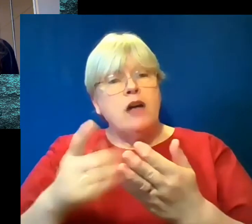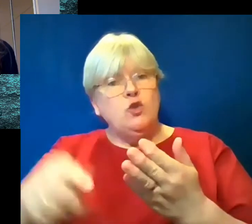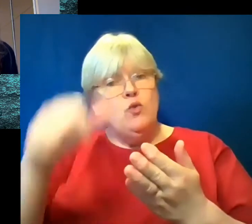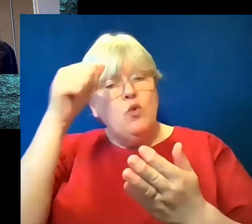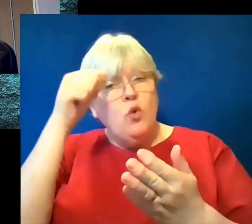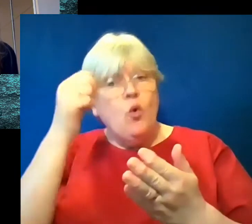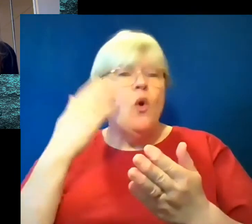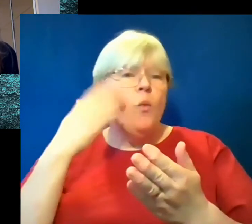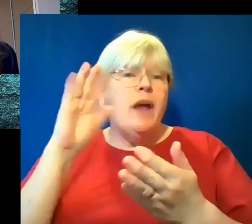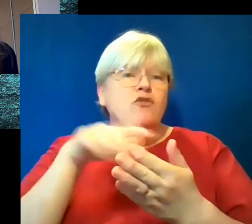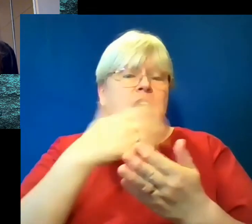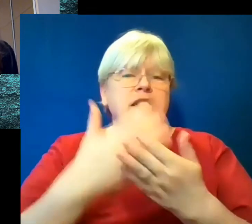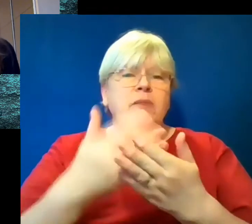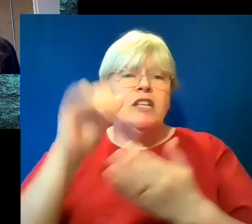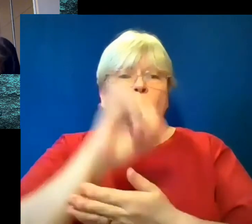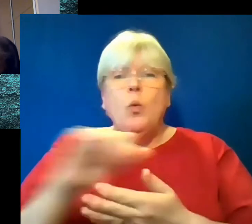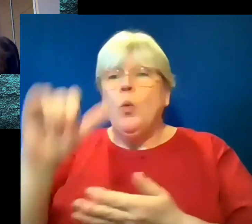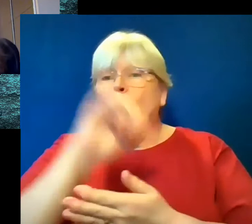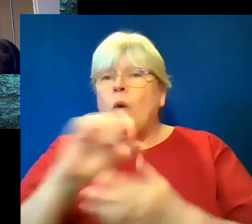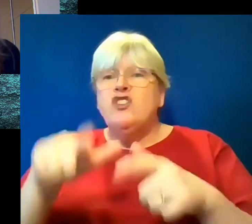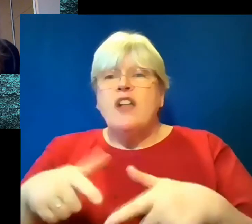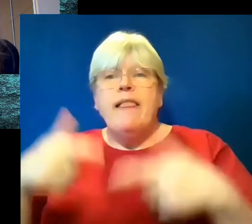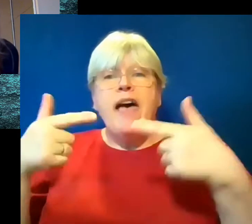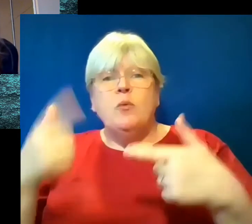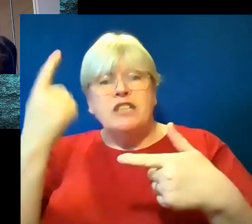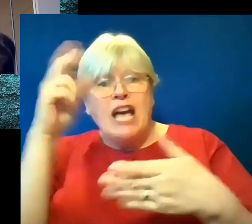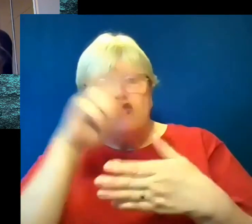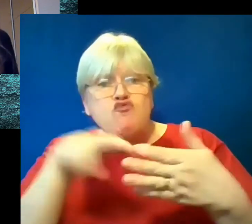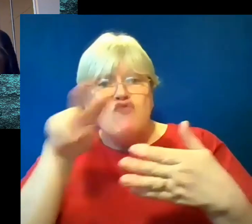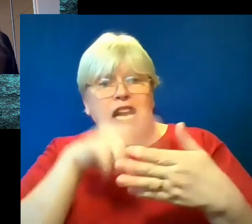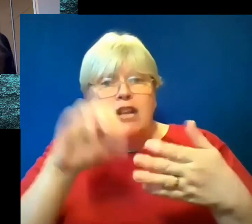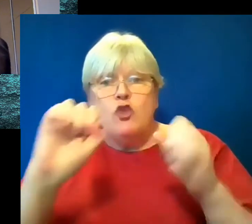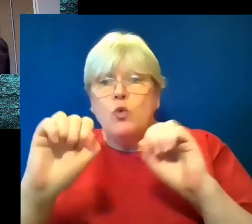which languages your book is in? Can you read any of those languages yourself?